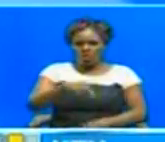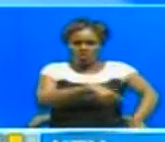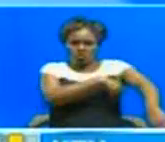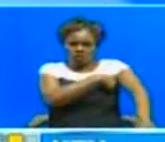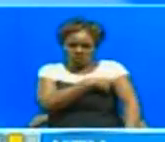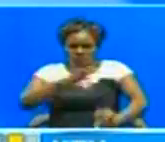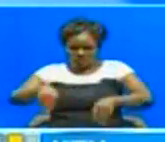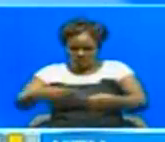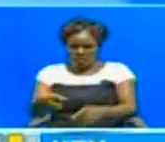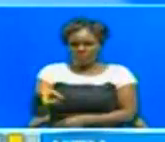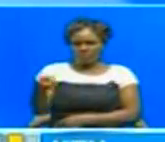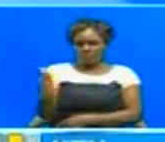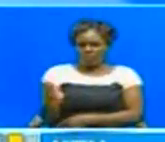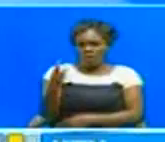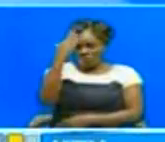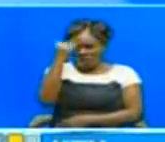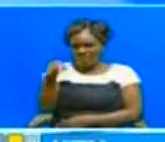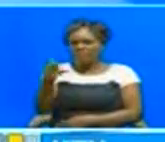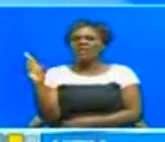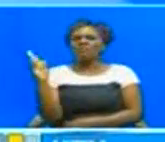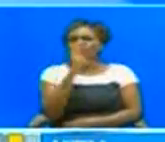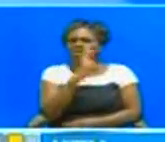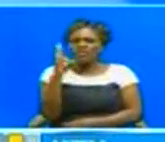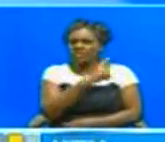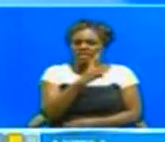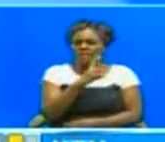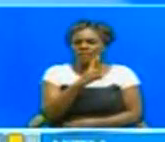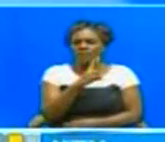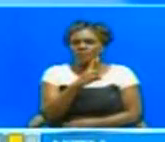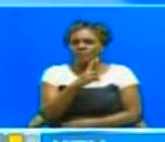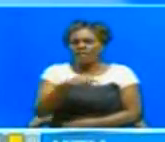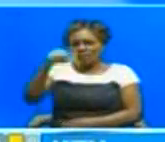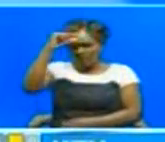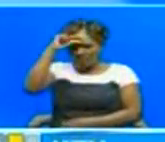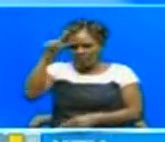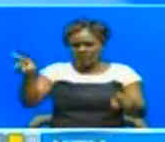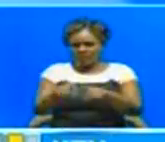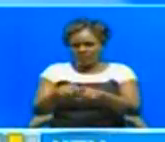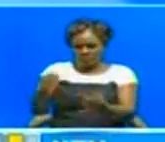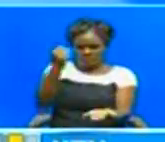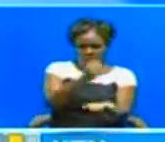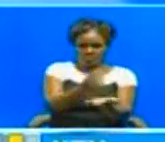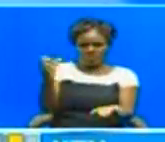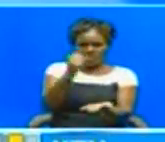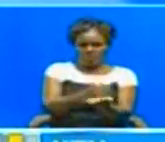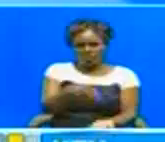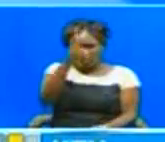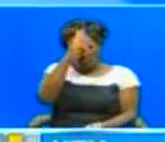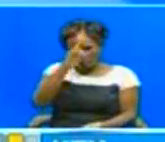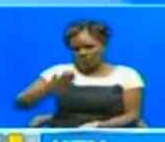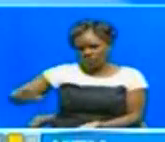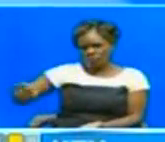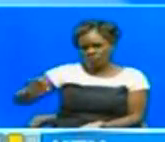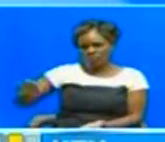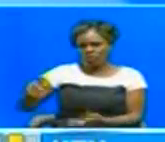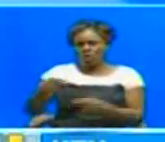given arms since they are exposed to attacks from the Al-Shabaab. The government will also be recruiting police reservists to bolster the